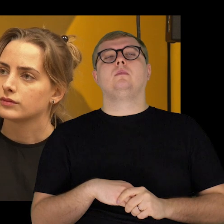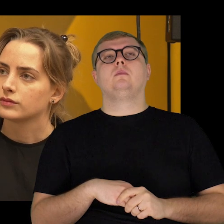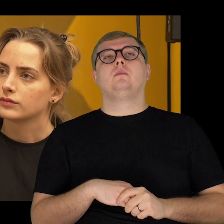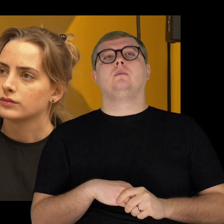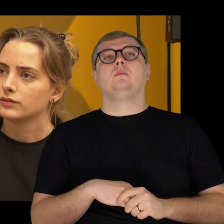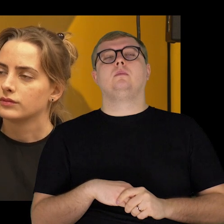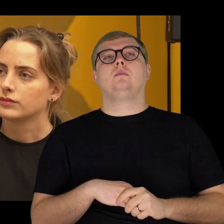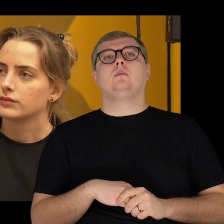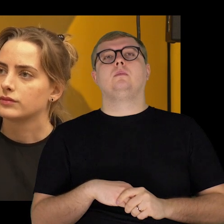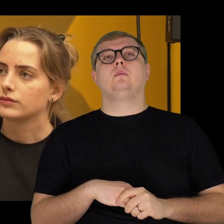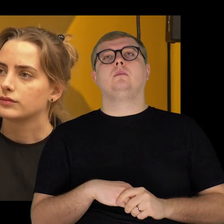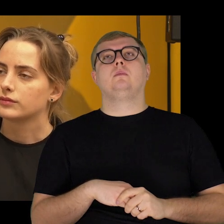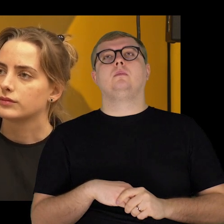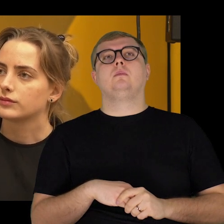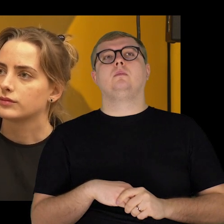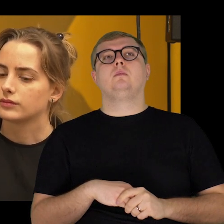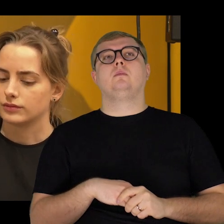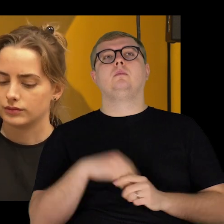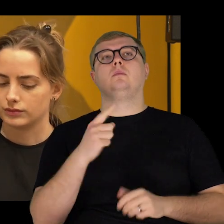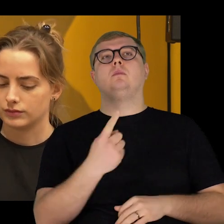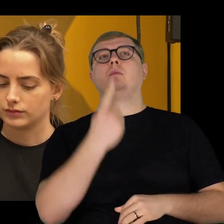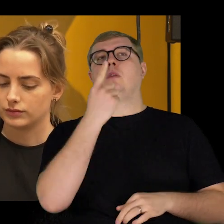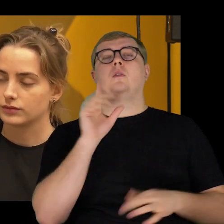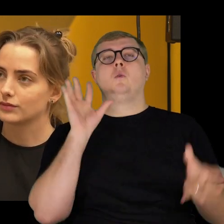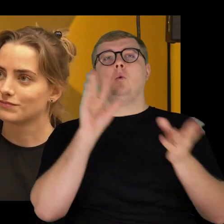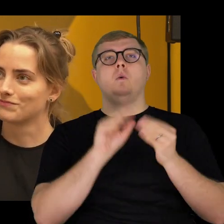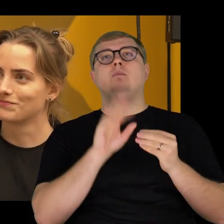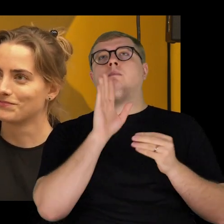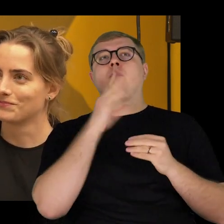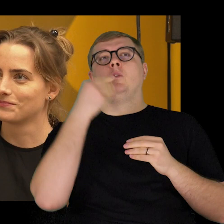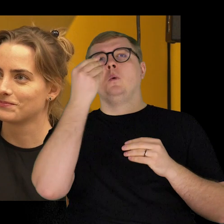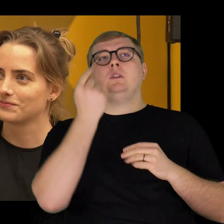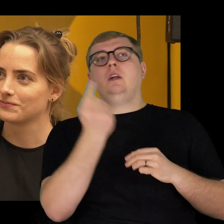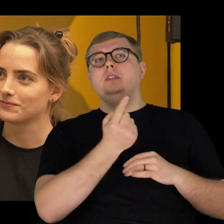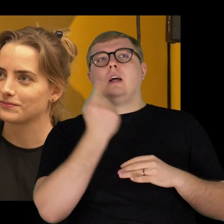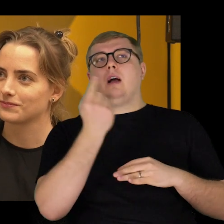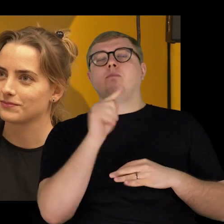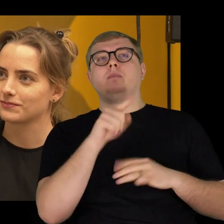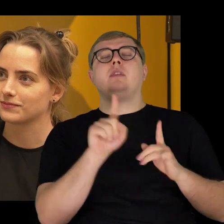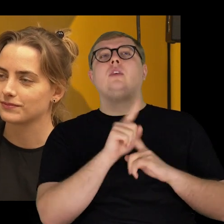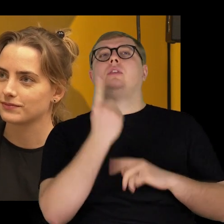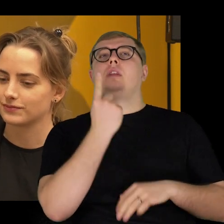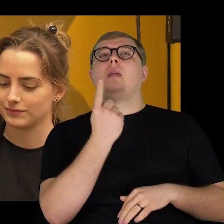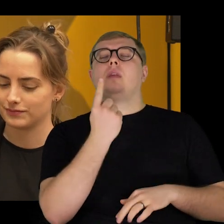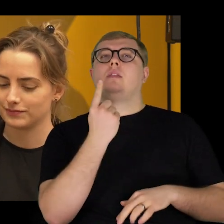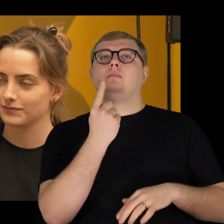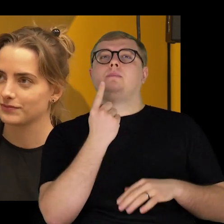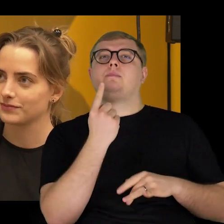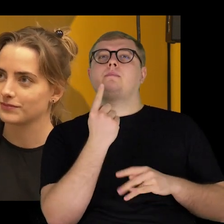the I think the sole and lonely, how do you say that? One and